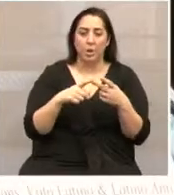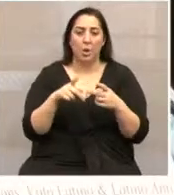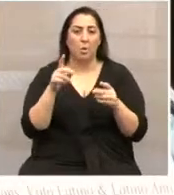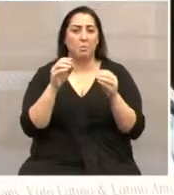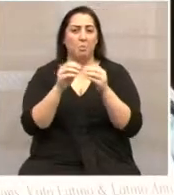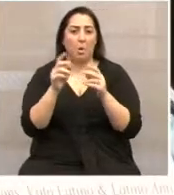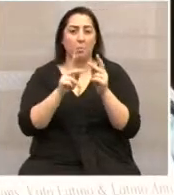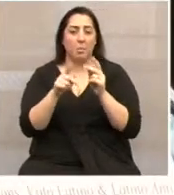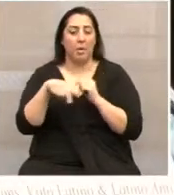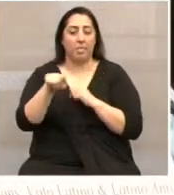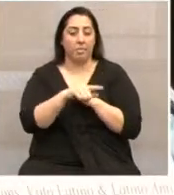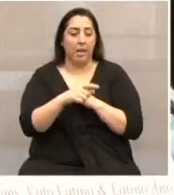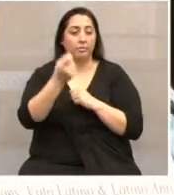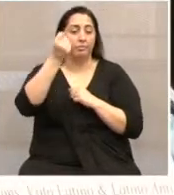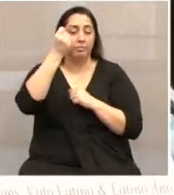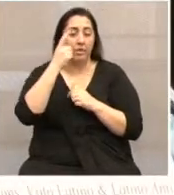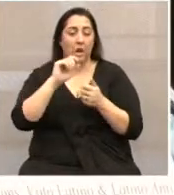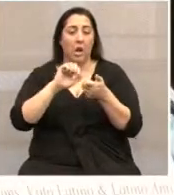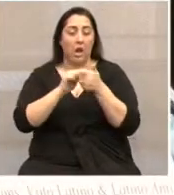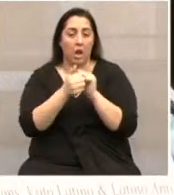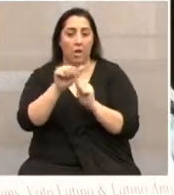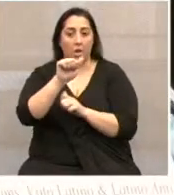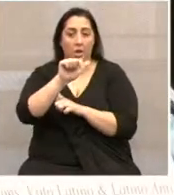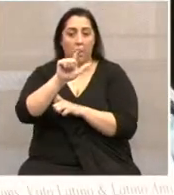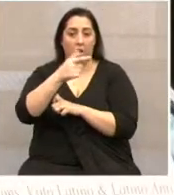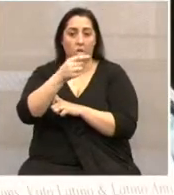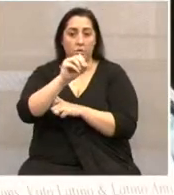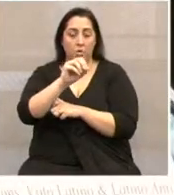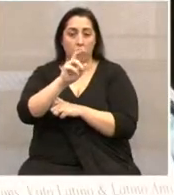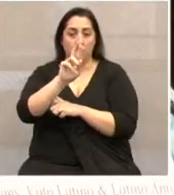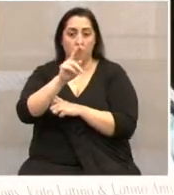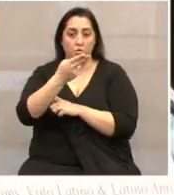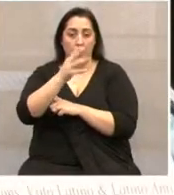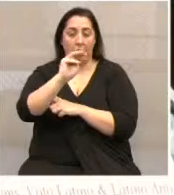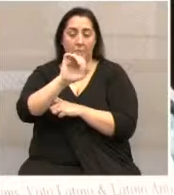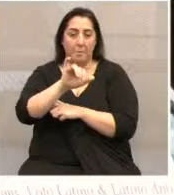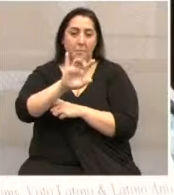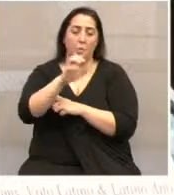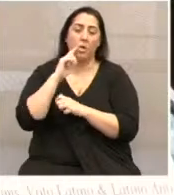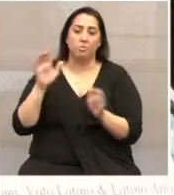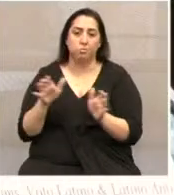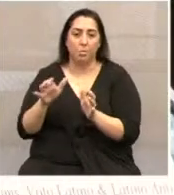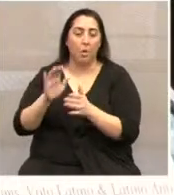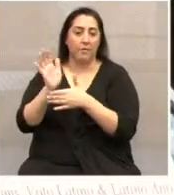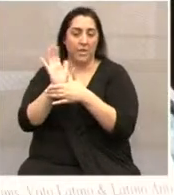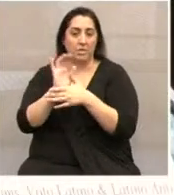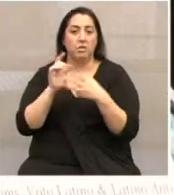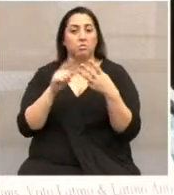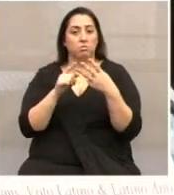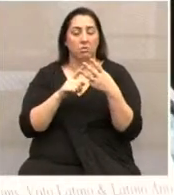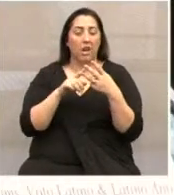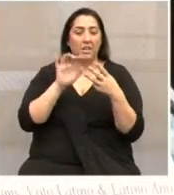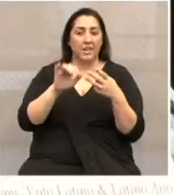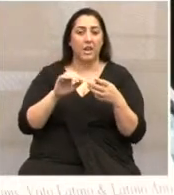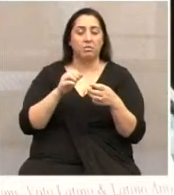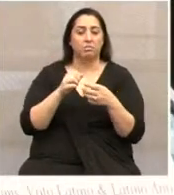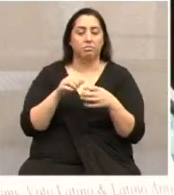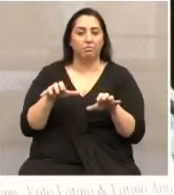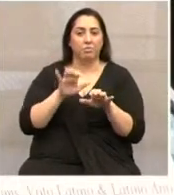in how the algorithms basically promote videos, and you make those changes. And I think that those are things